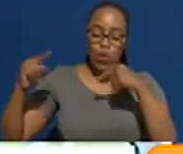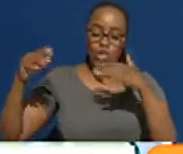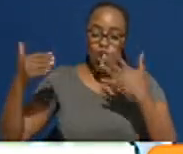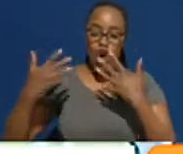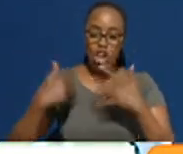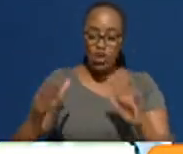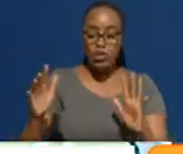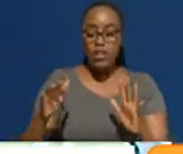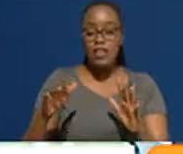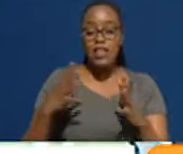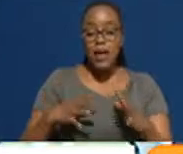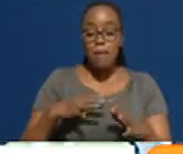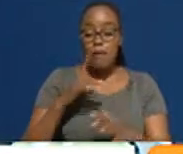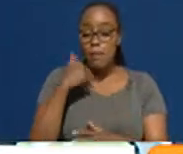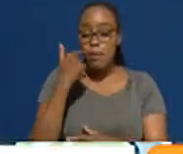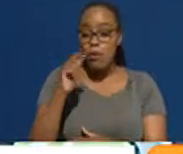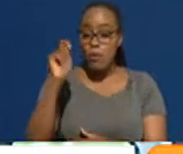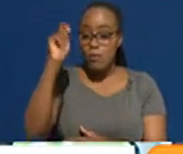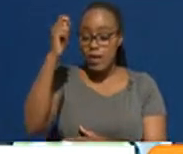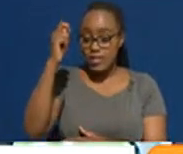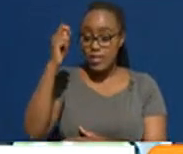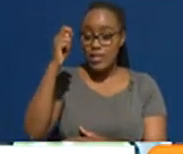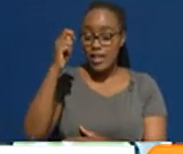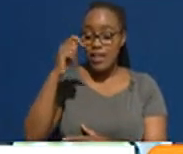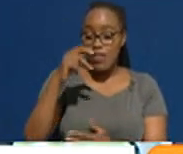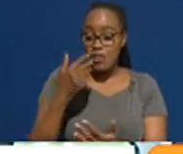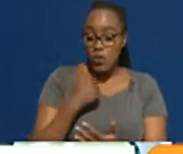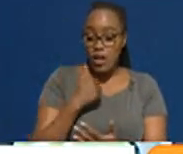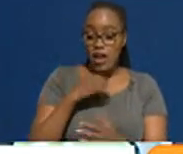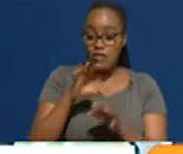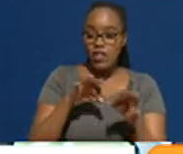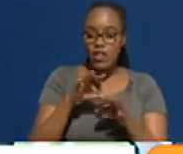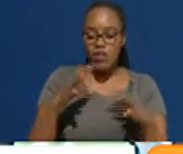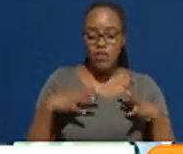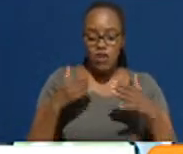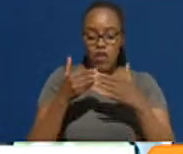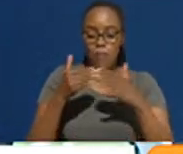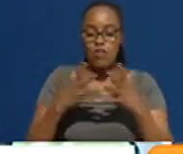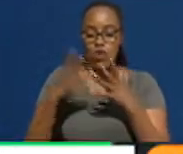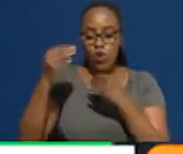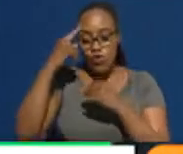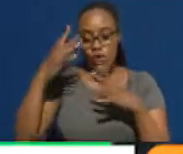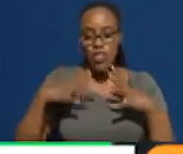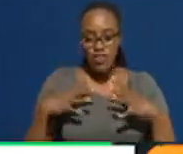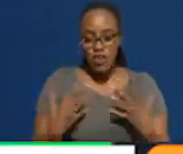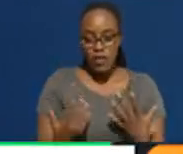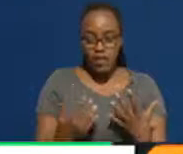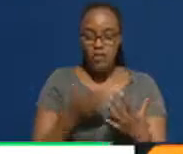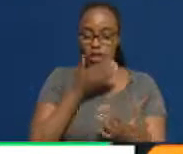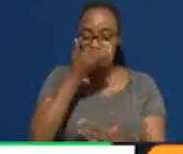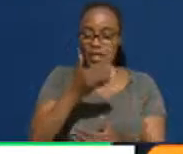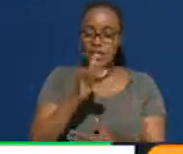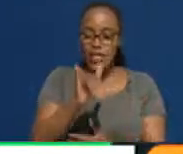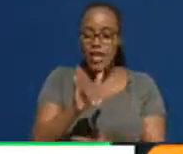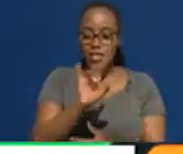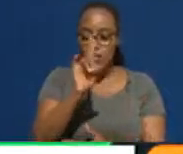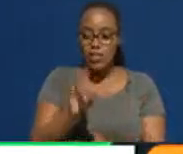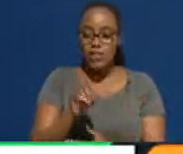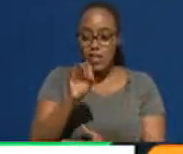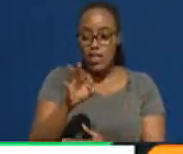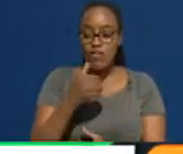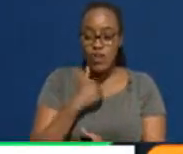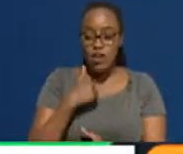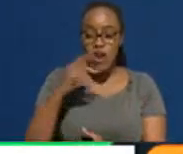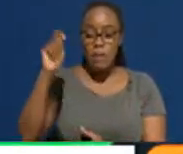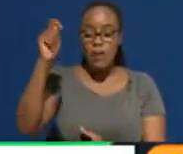presidential candidates must be seen having a cup of tea. Gentlemen, I'm told we're due for a break. Before we take that break, both of you need to respond to this. If you're in the shoes of